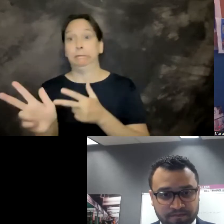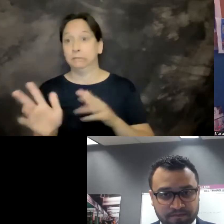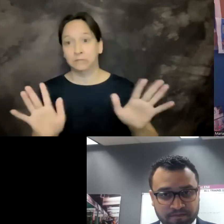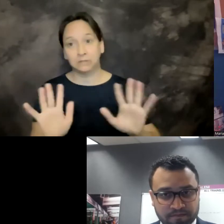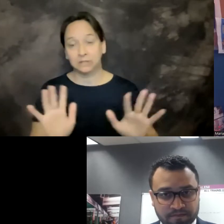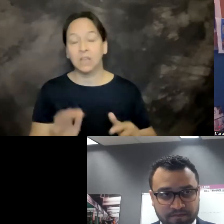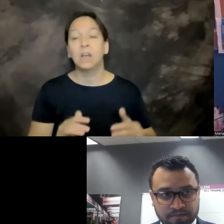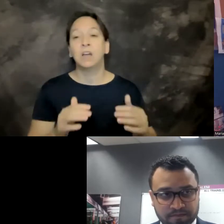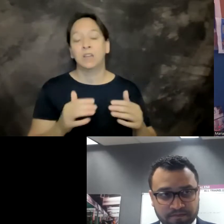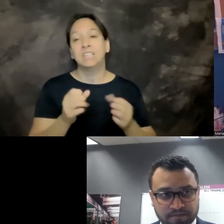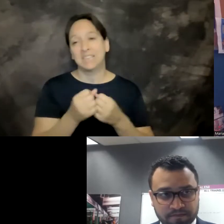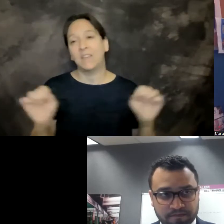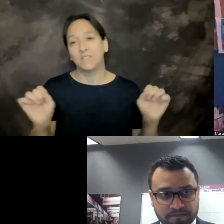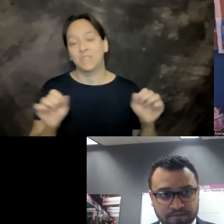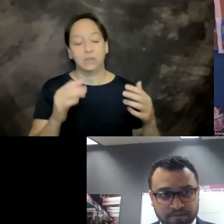Second,